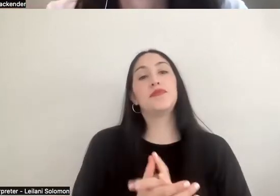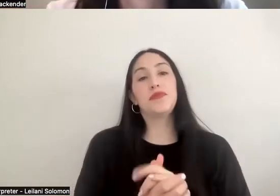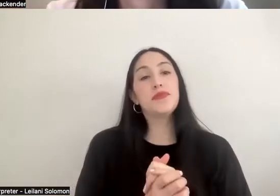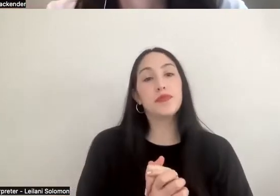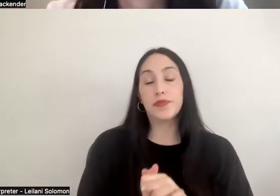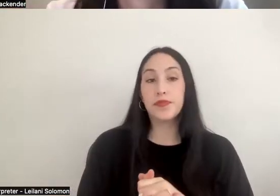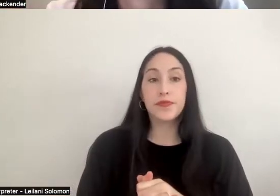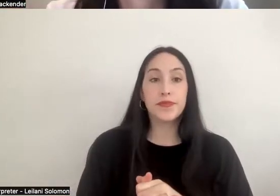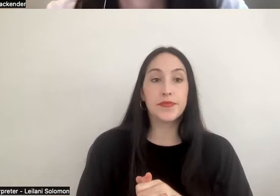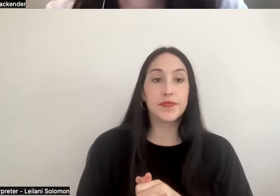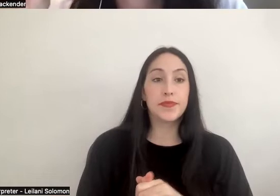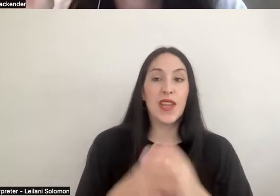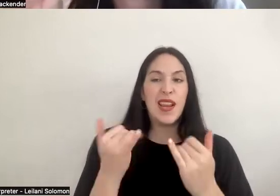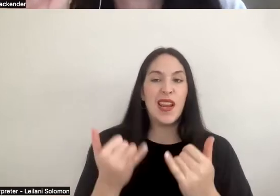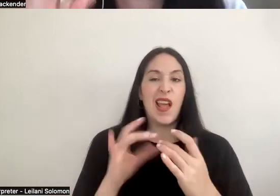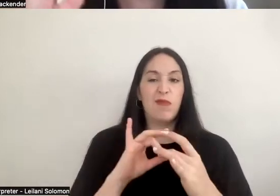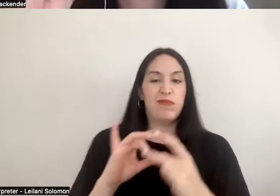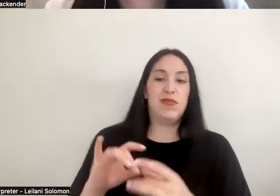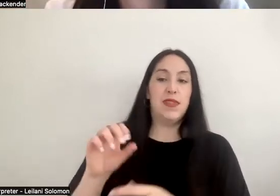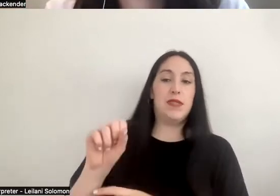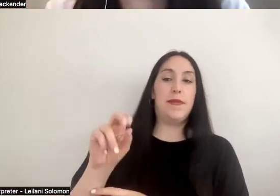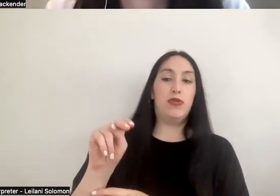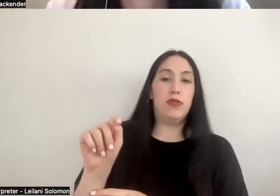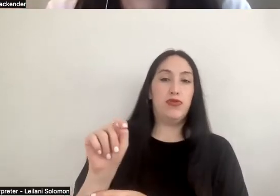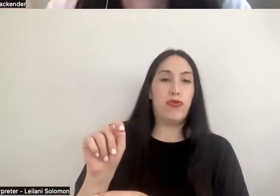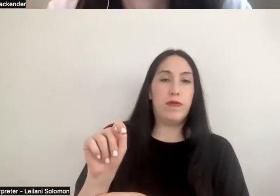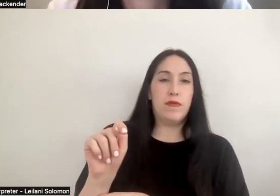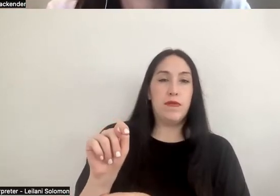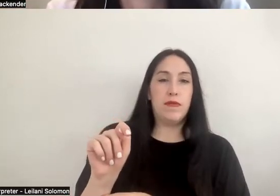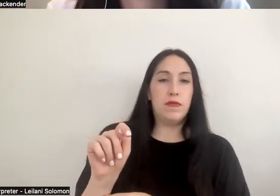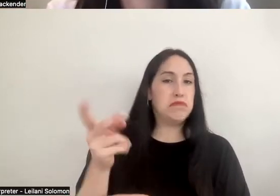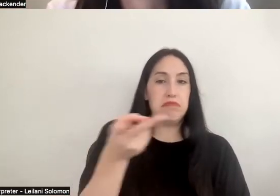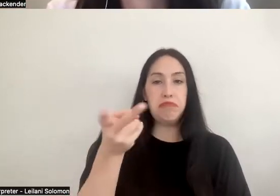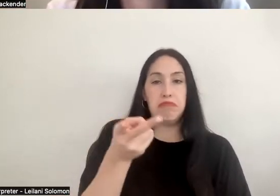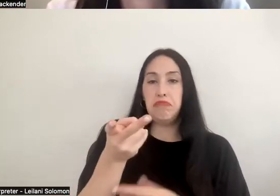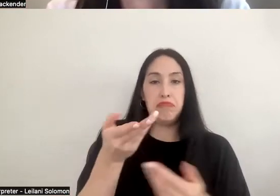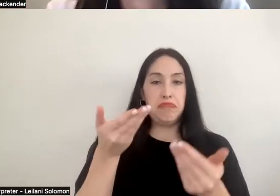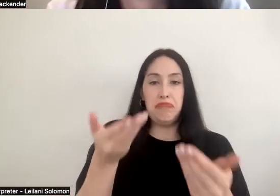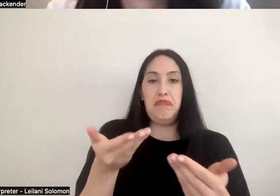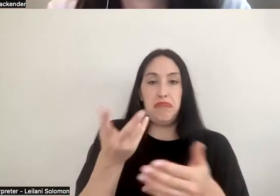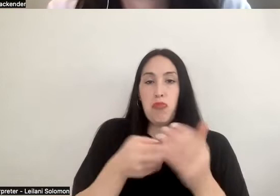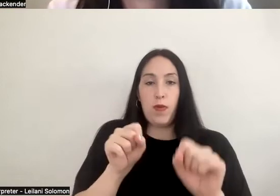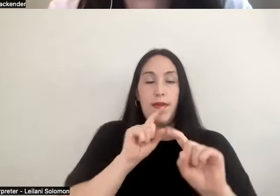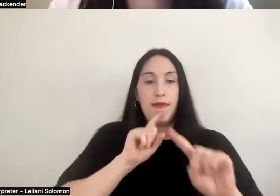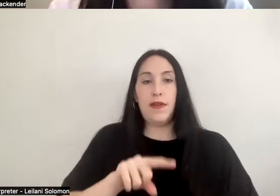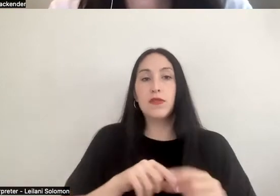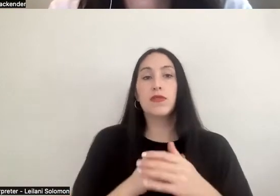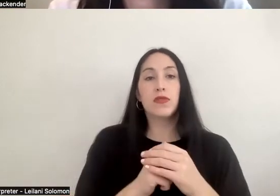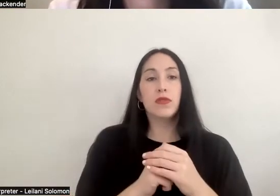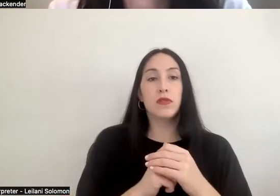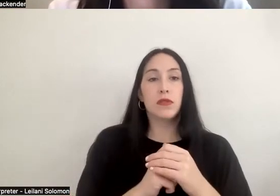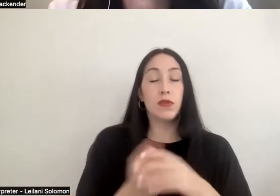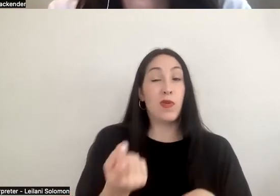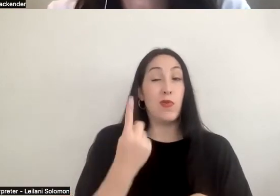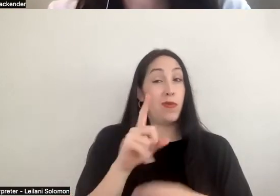looking at this question that we have here, and Keith, John, feel free to kind of tag team this answer. One specific